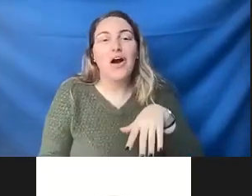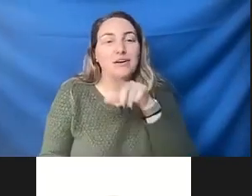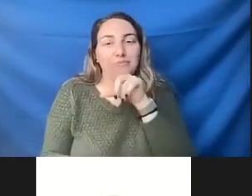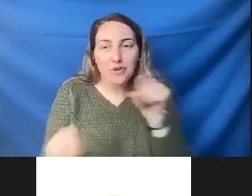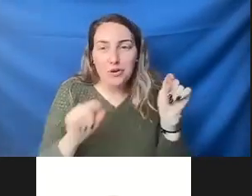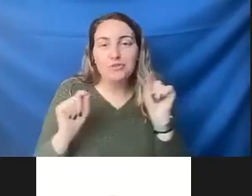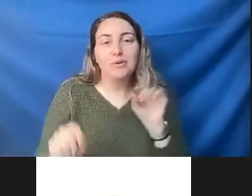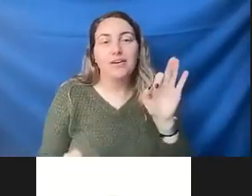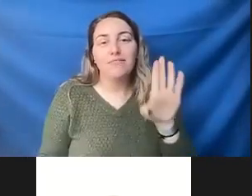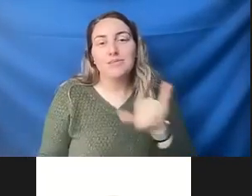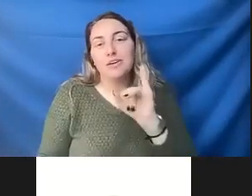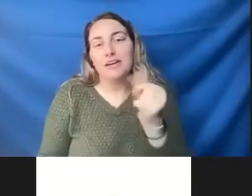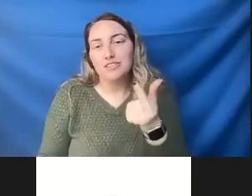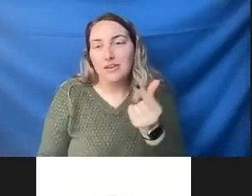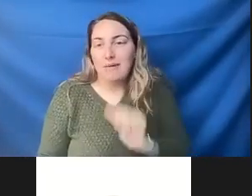NYC Votes.